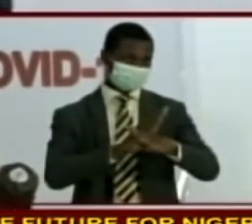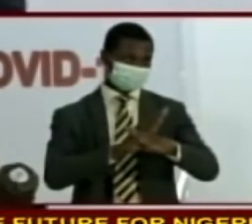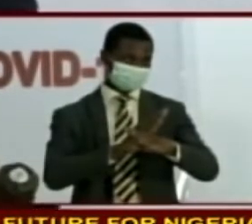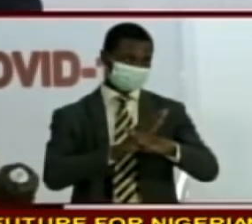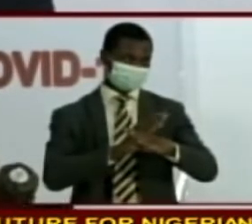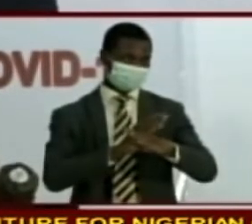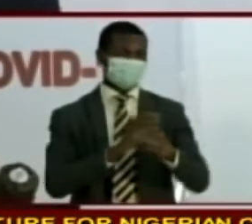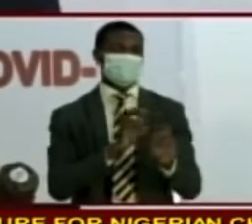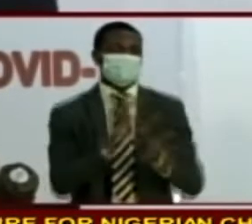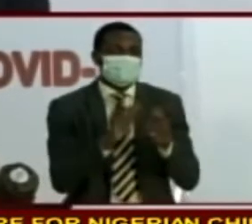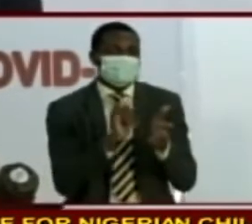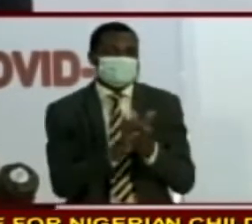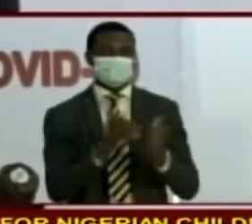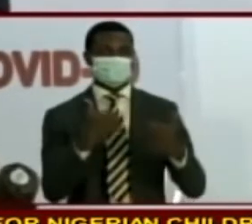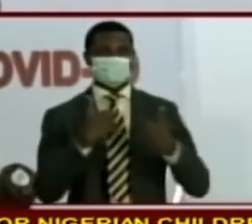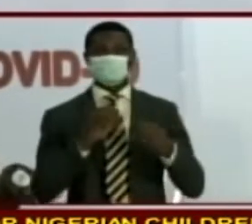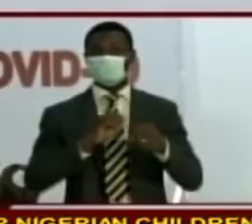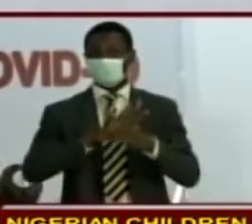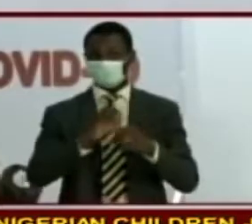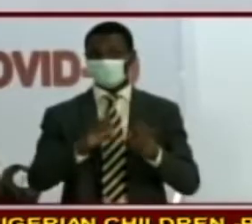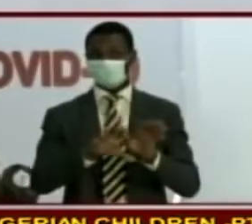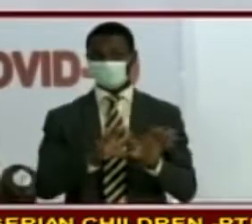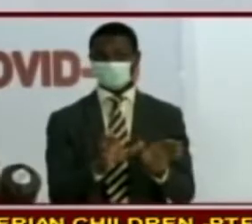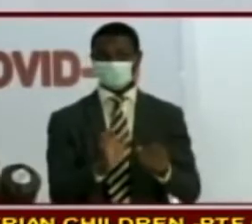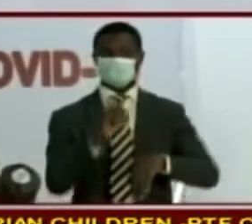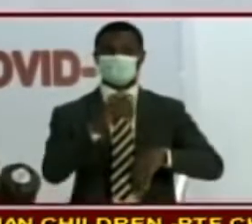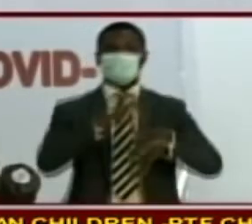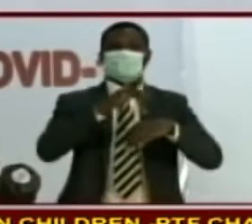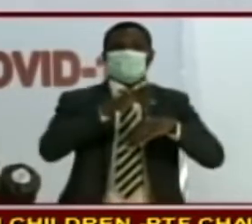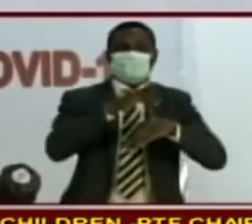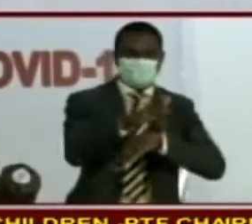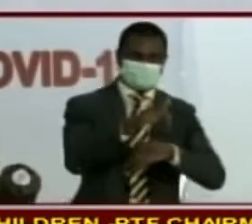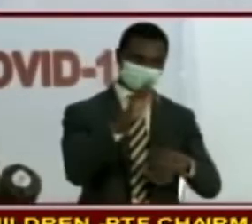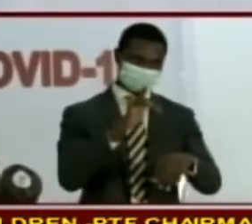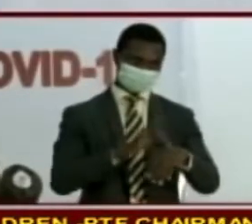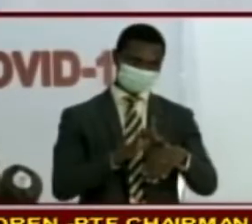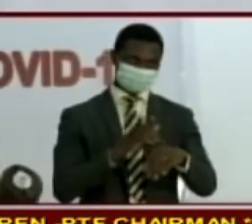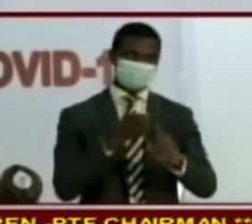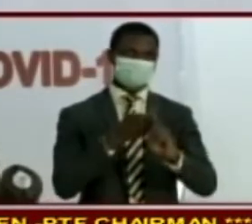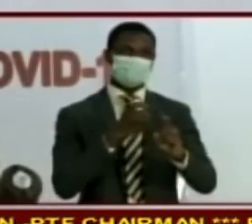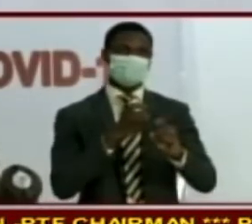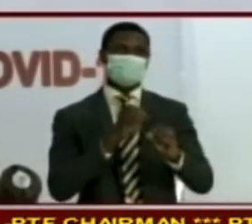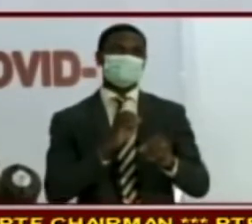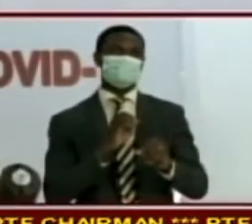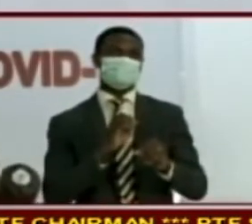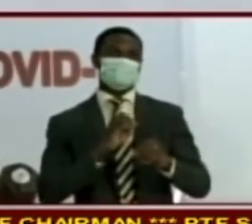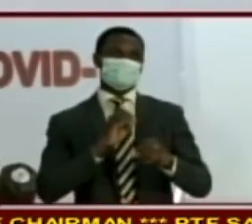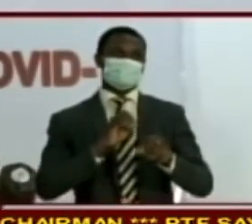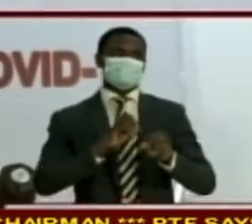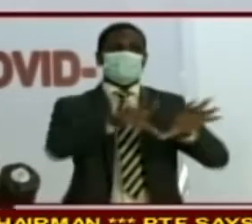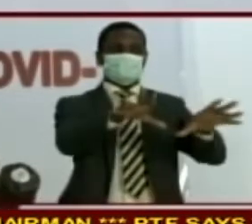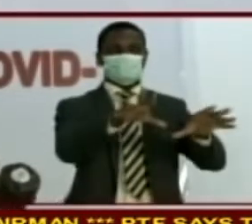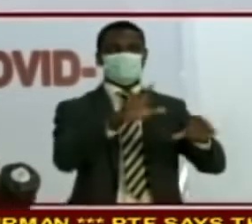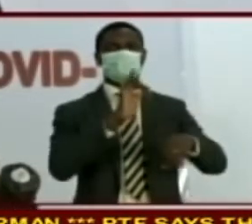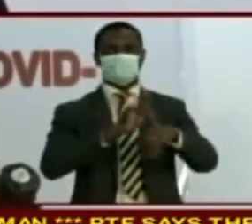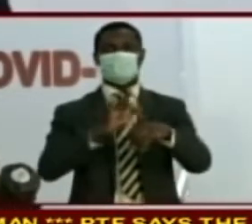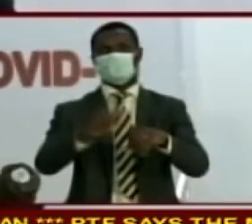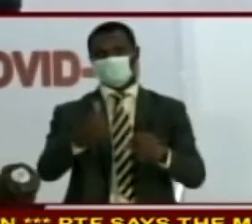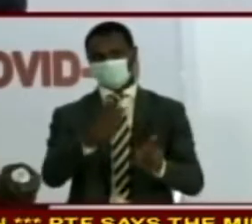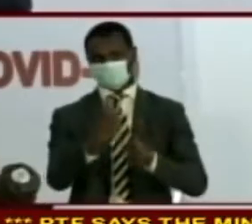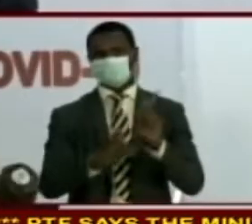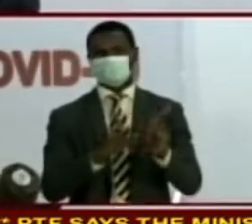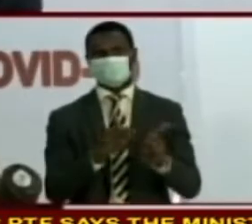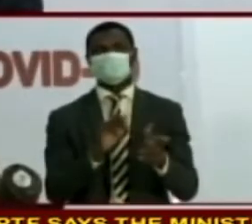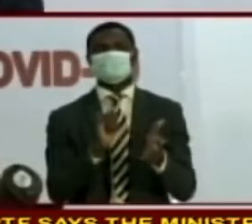have the virus at the early stages of their infection from preventing others, or from infecting others. That